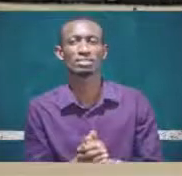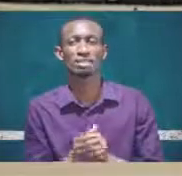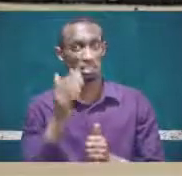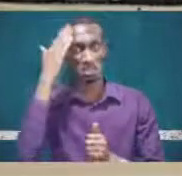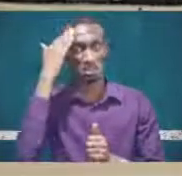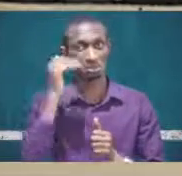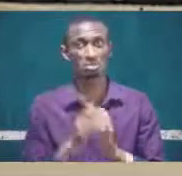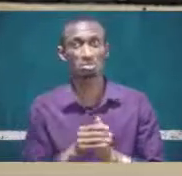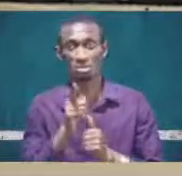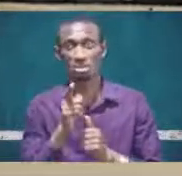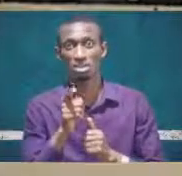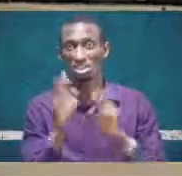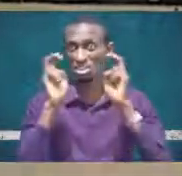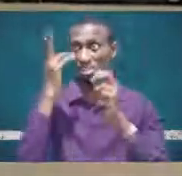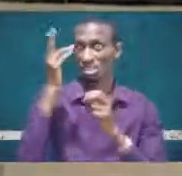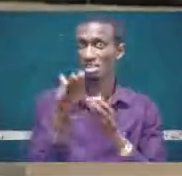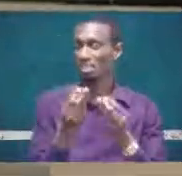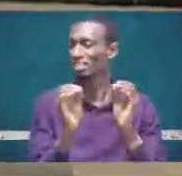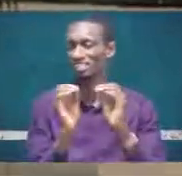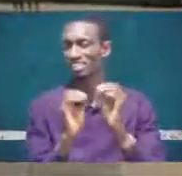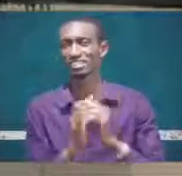I know this unit is not very easy.